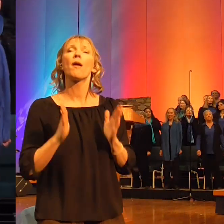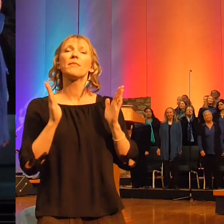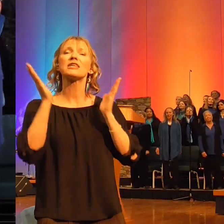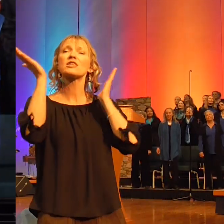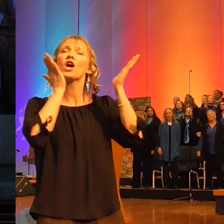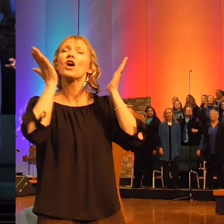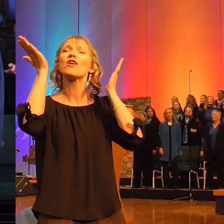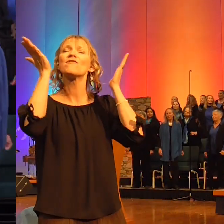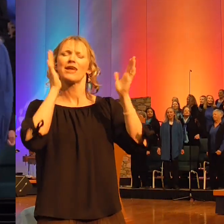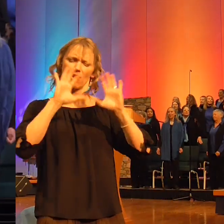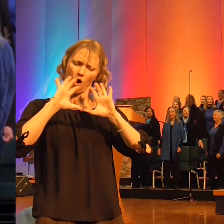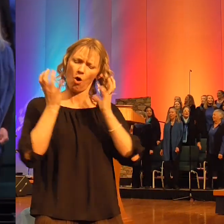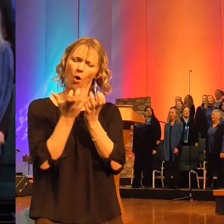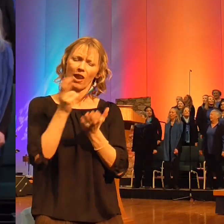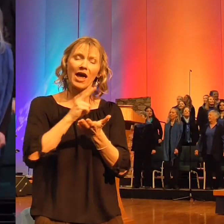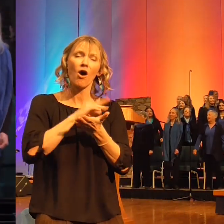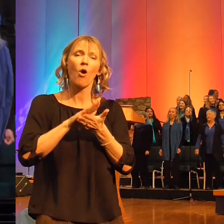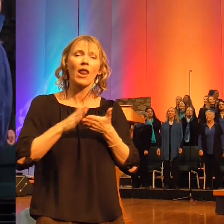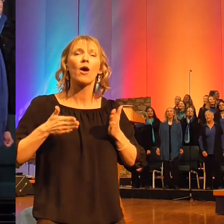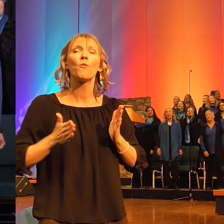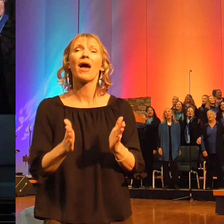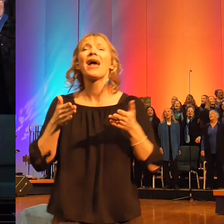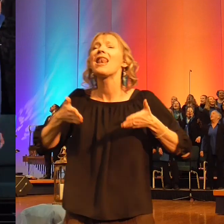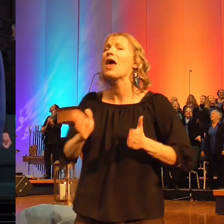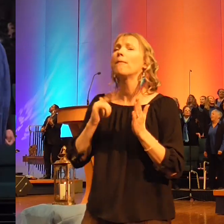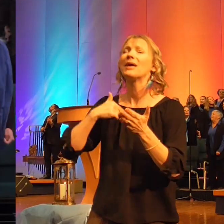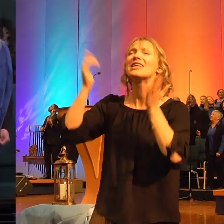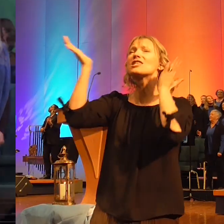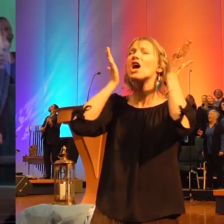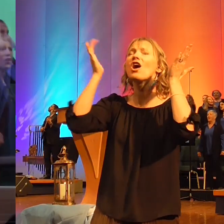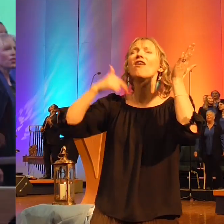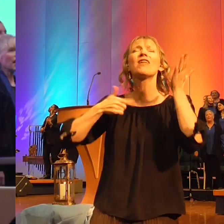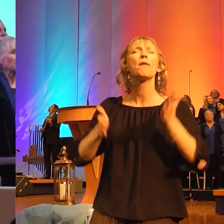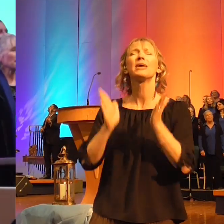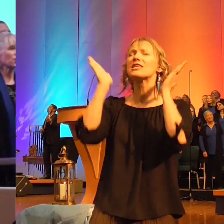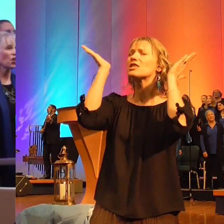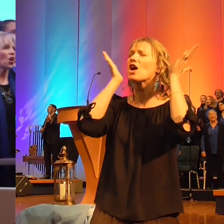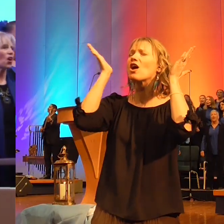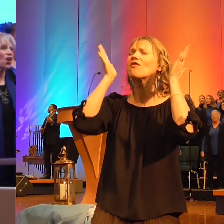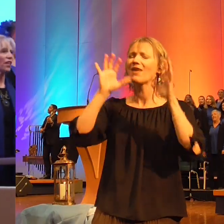Oh, let me serve in a holy, holy way.